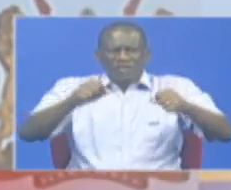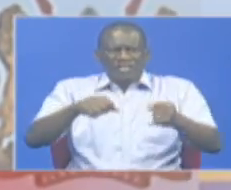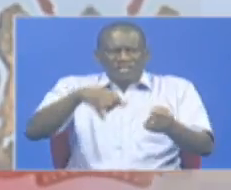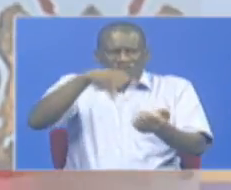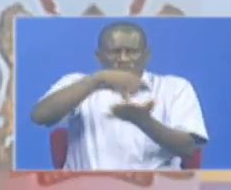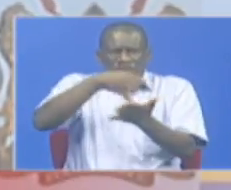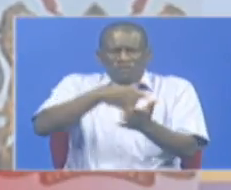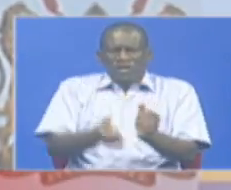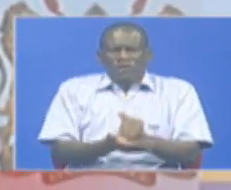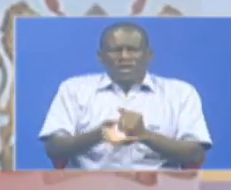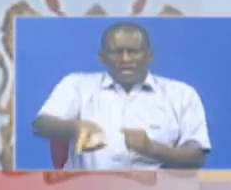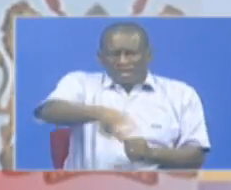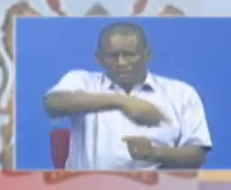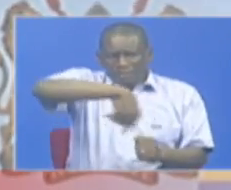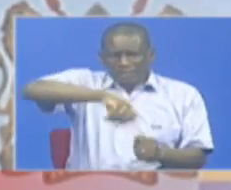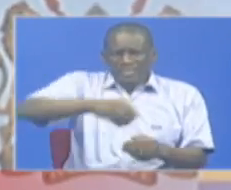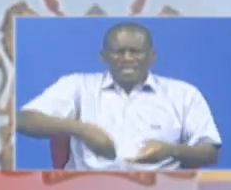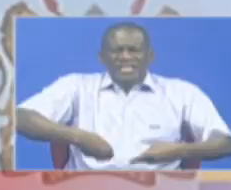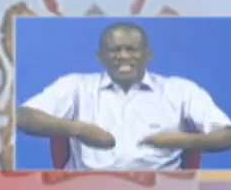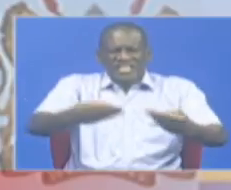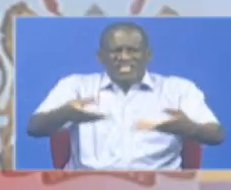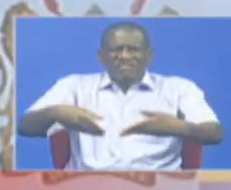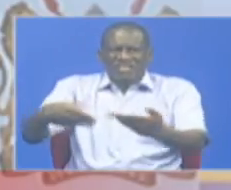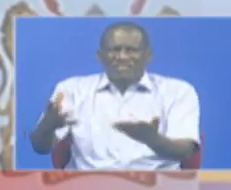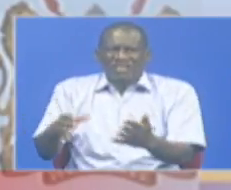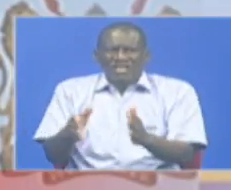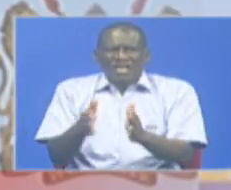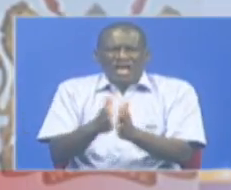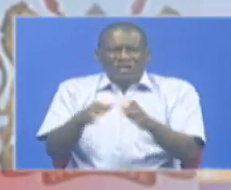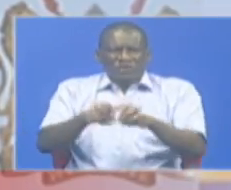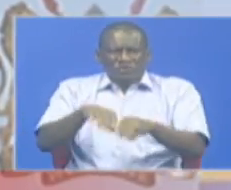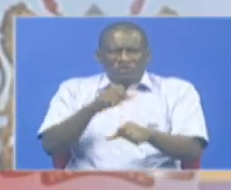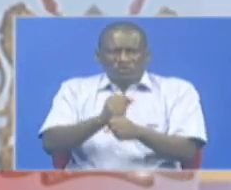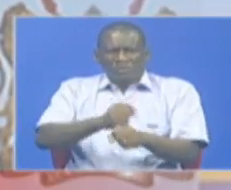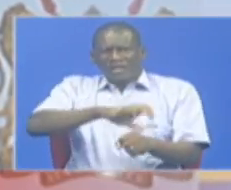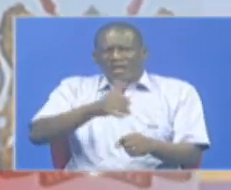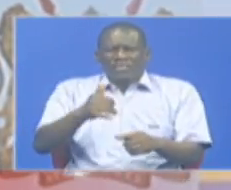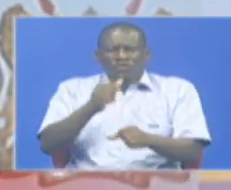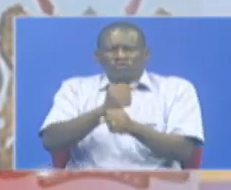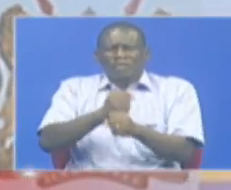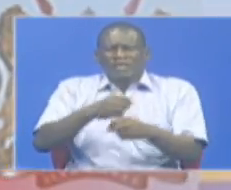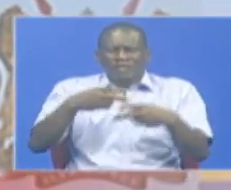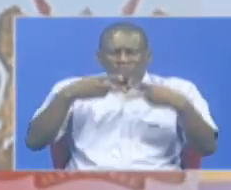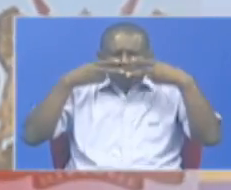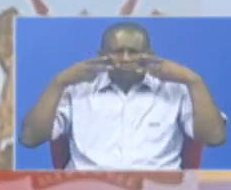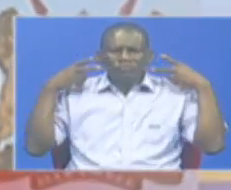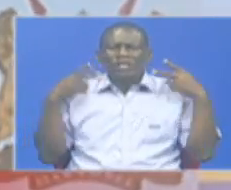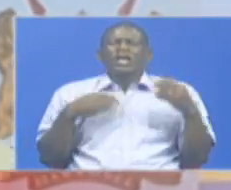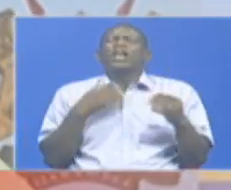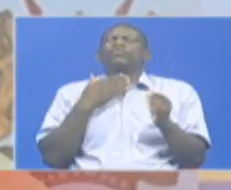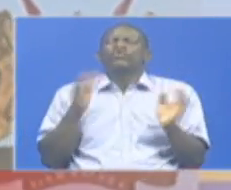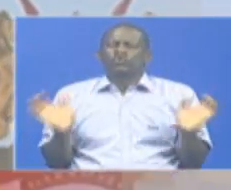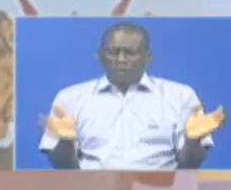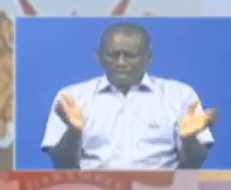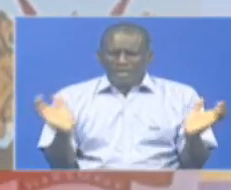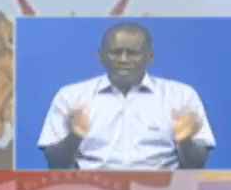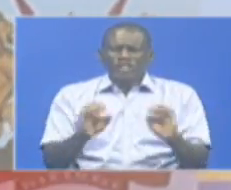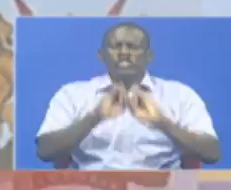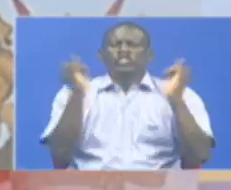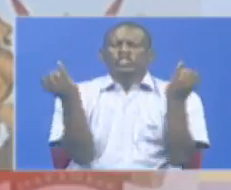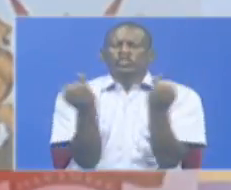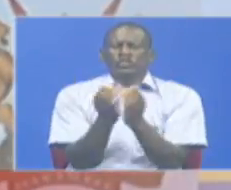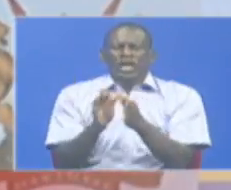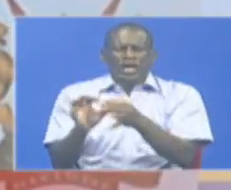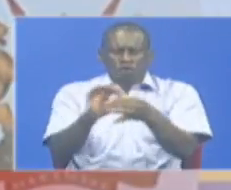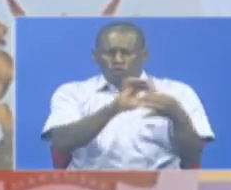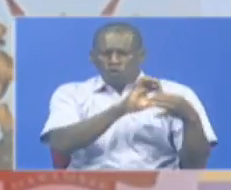to help us in supplying and in making additional face masks. I would like to encourage institutions and